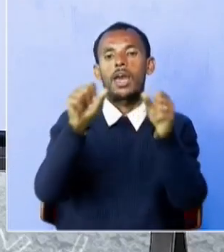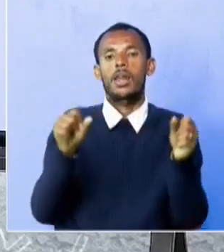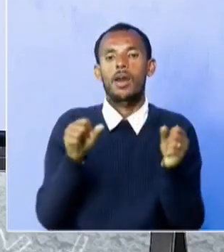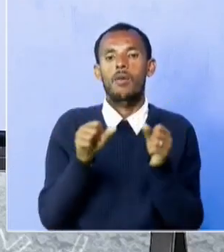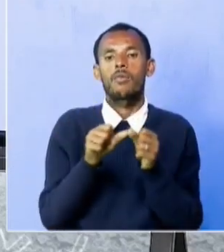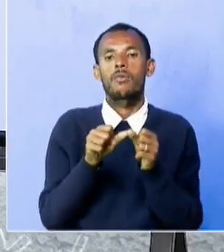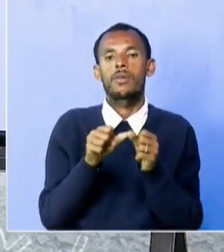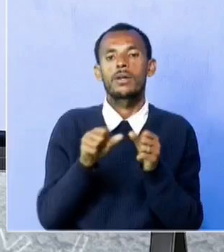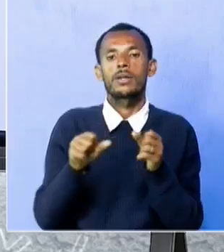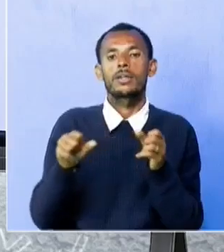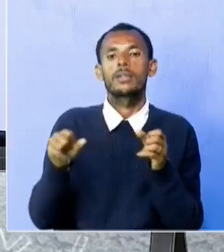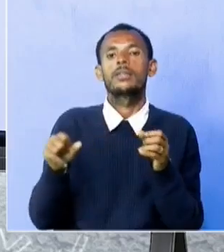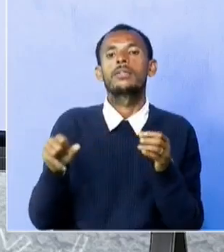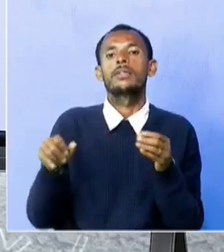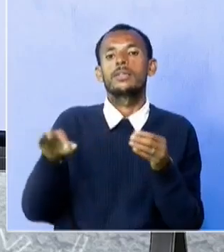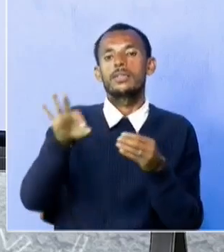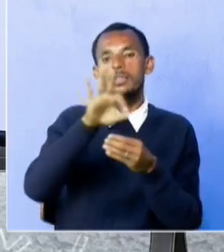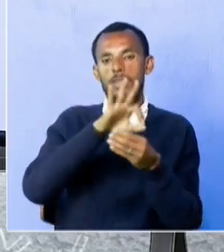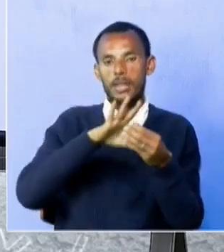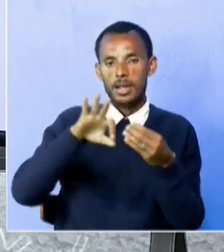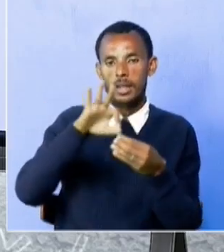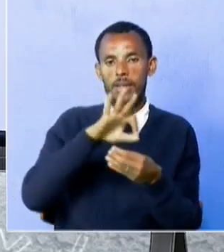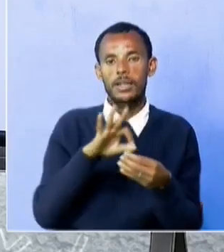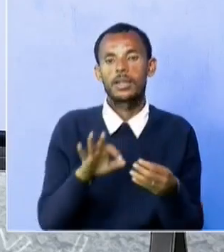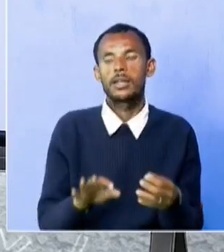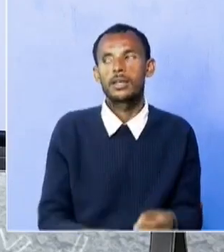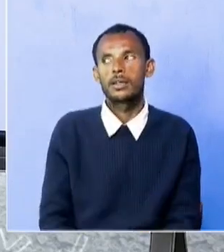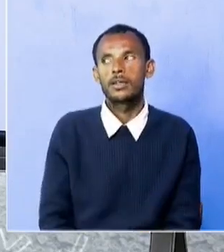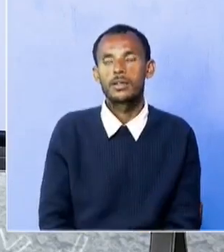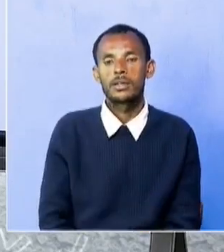circle. Okay, so